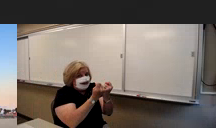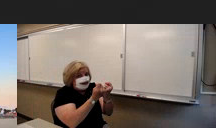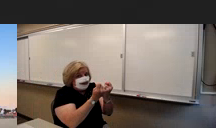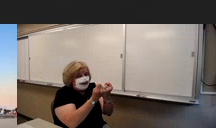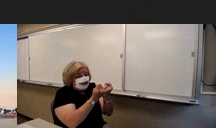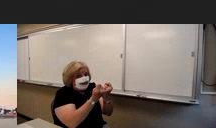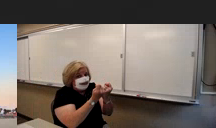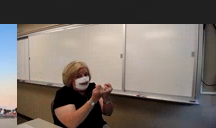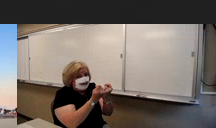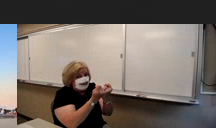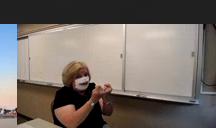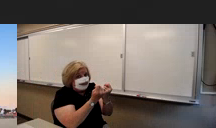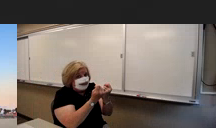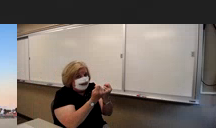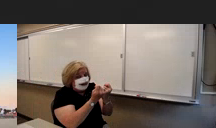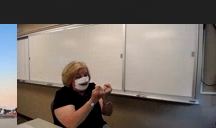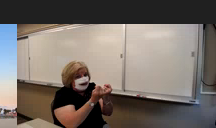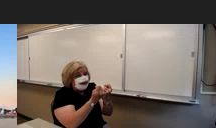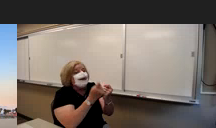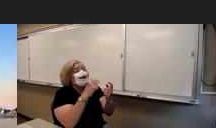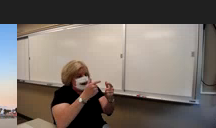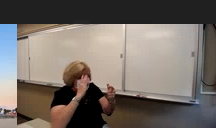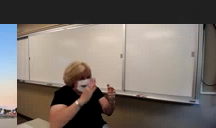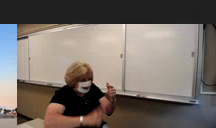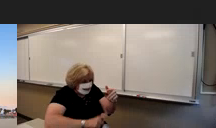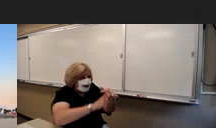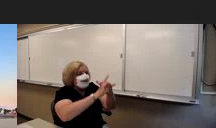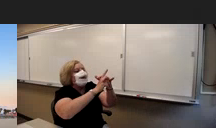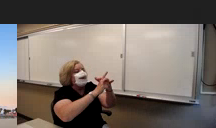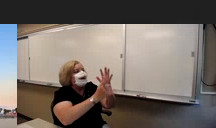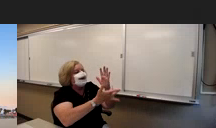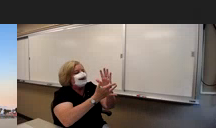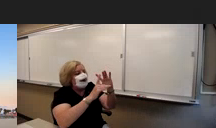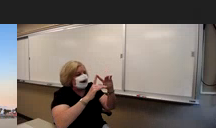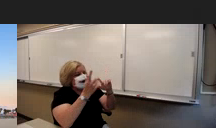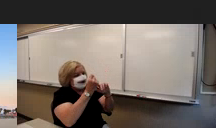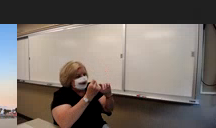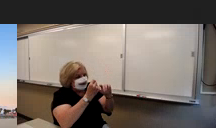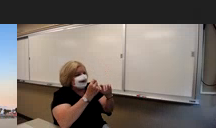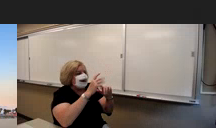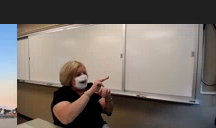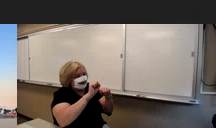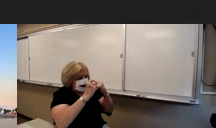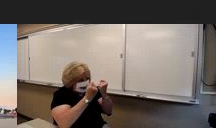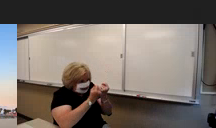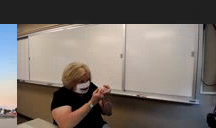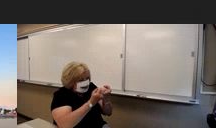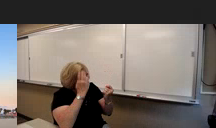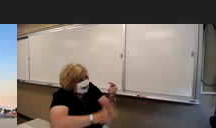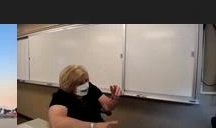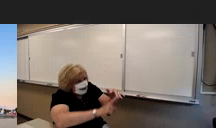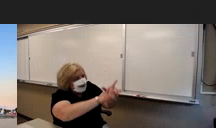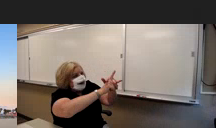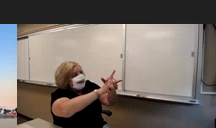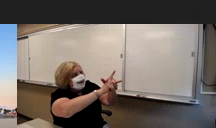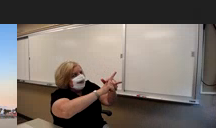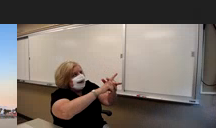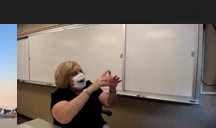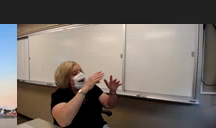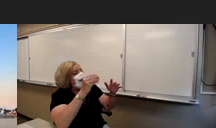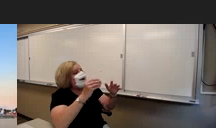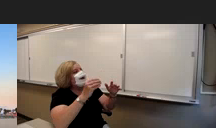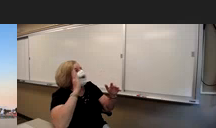So I would say @team, and then it would pop up Tech Tuesday, Microsoft Team, and it would send a notification